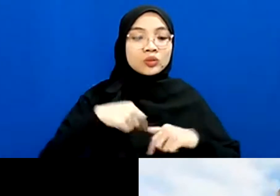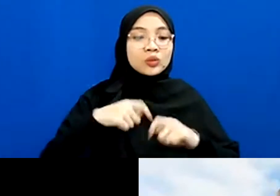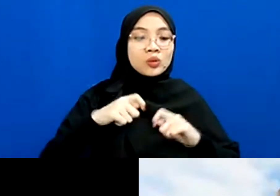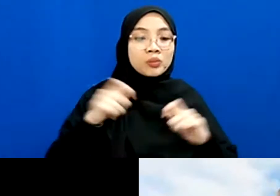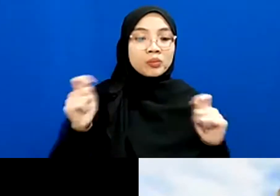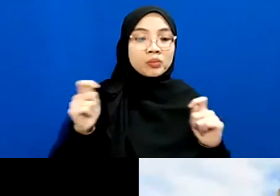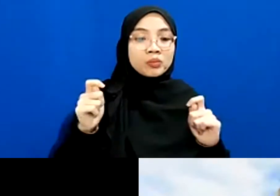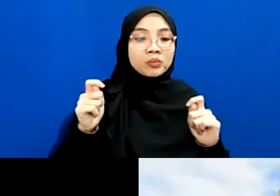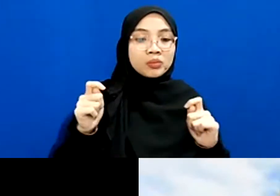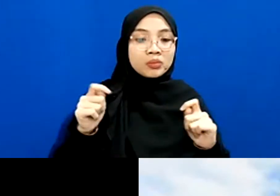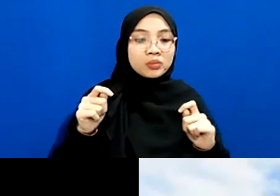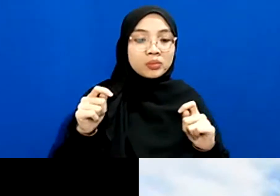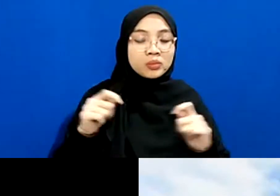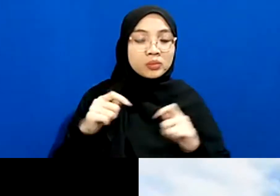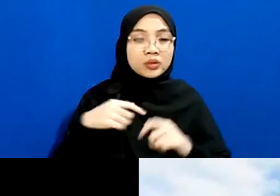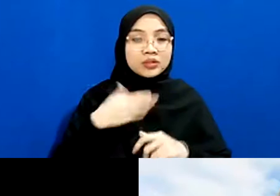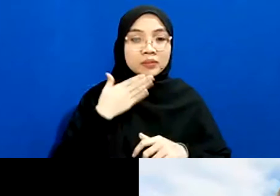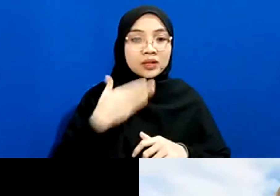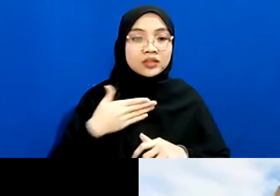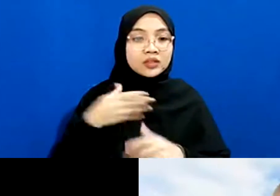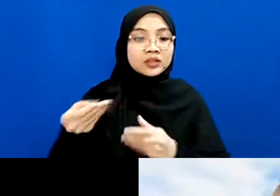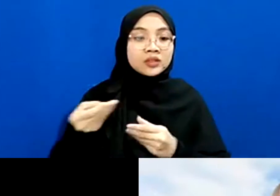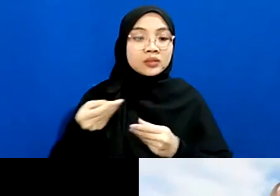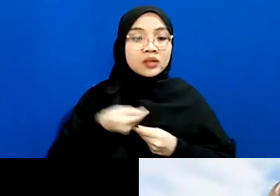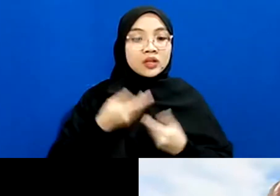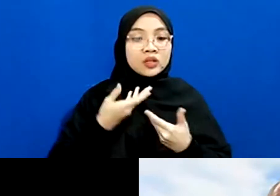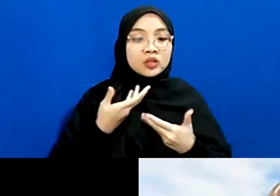giving me time. First of all, is to introduce